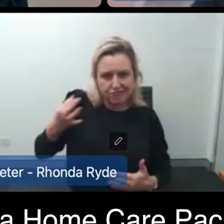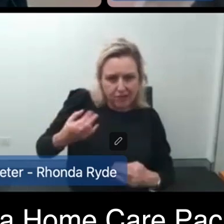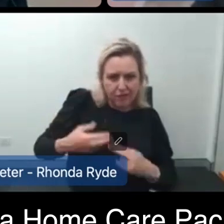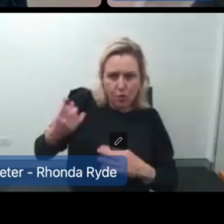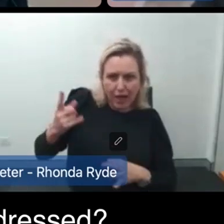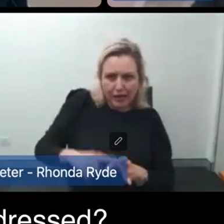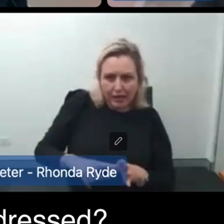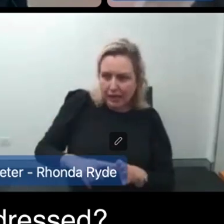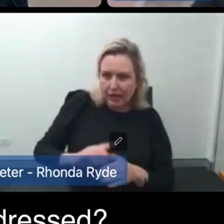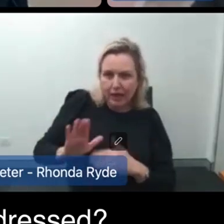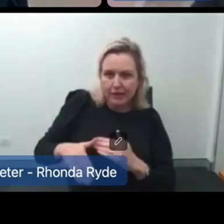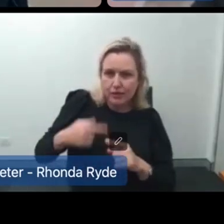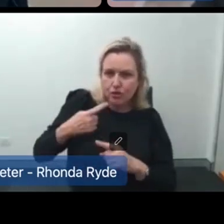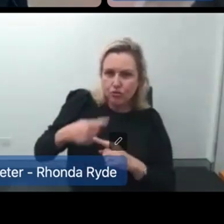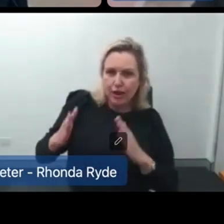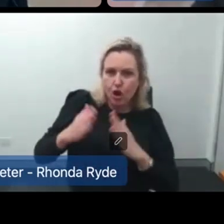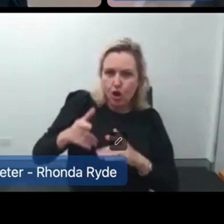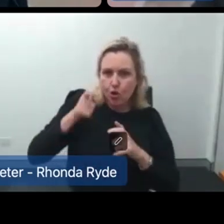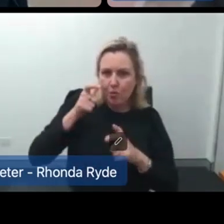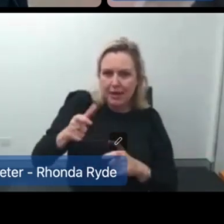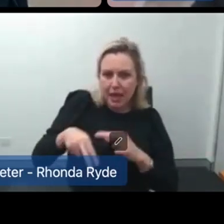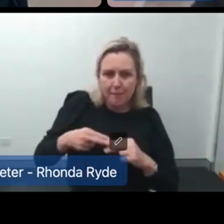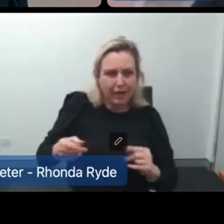a home care package. How will this be addressed?